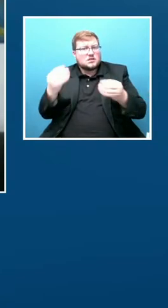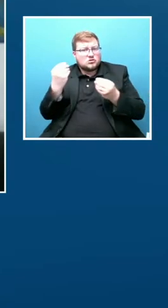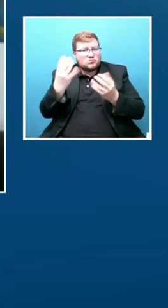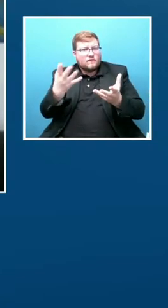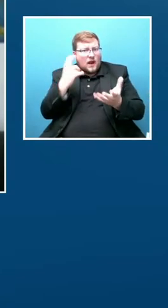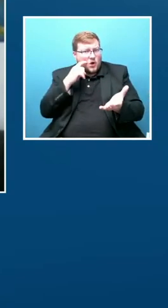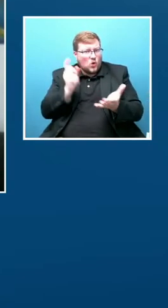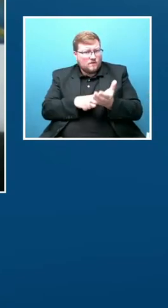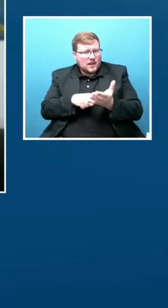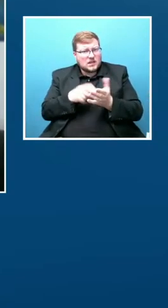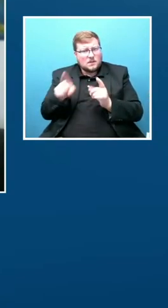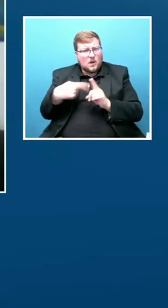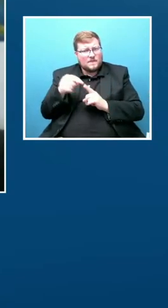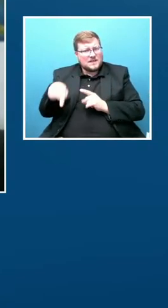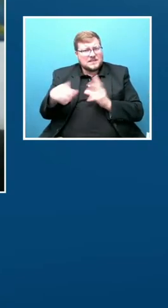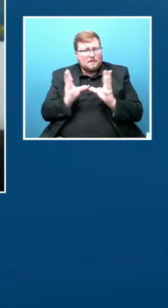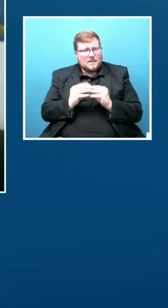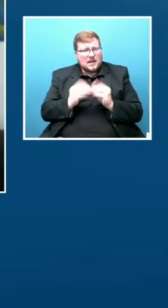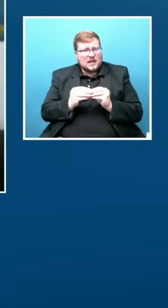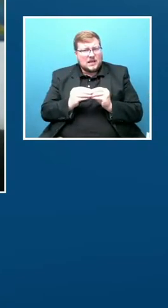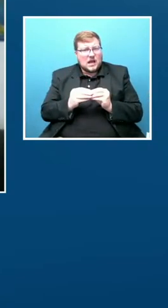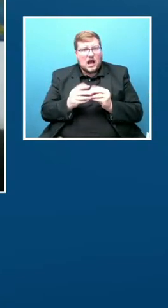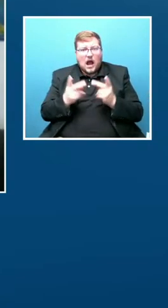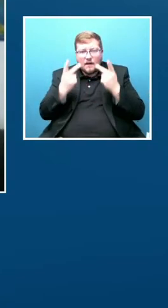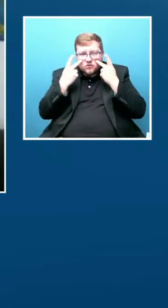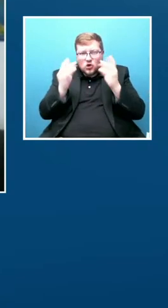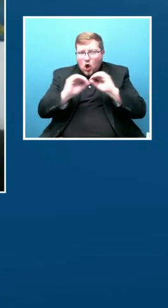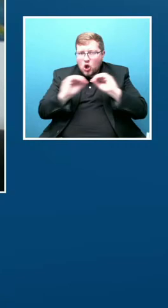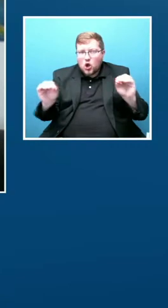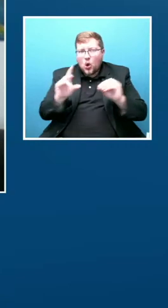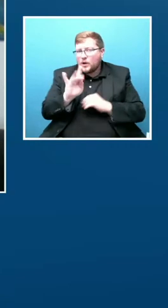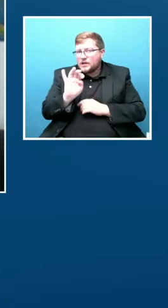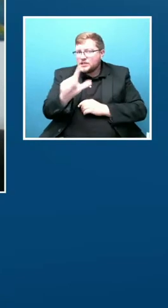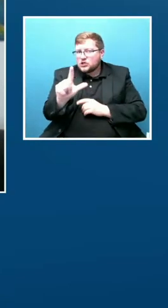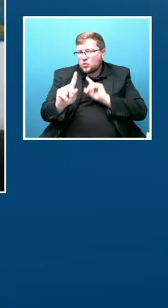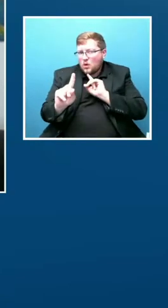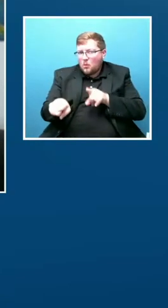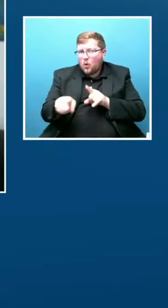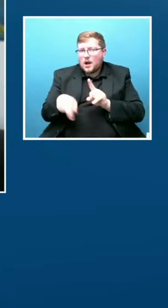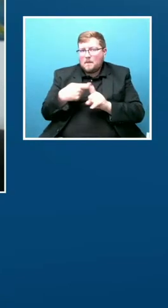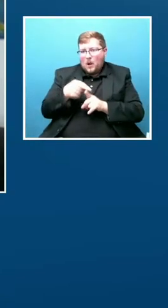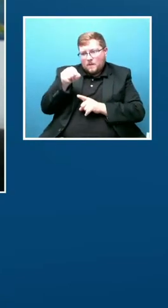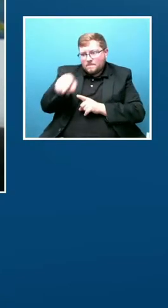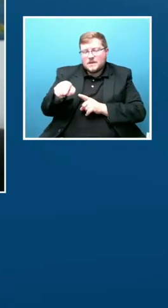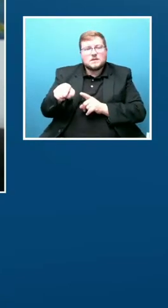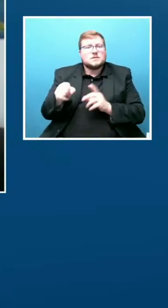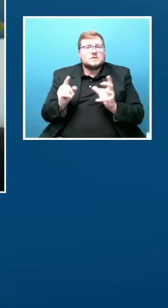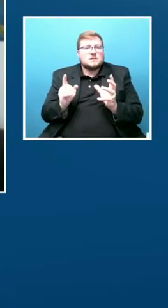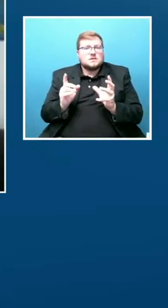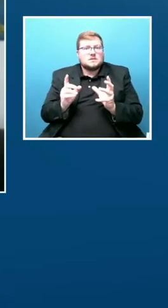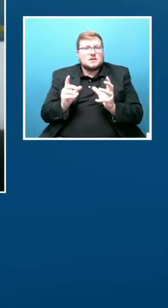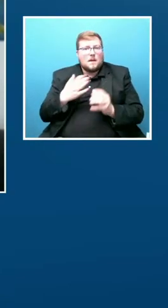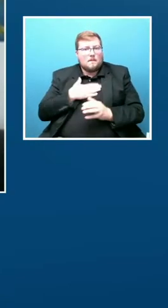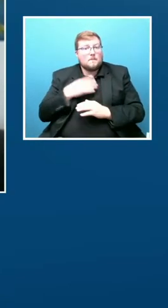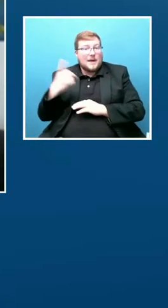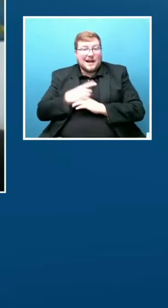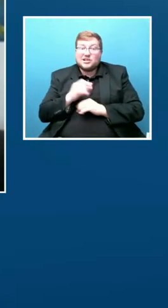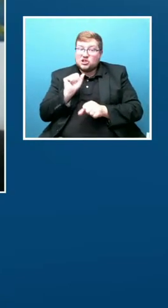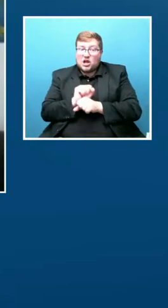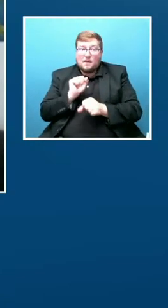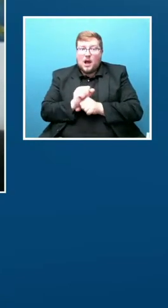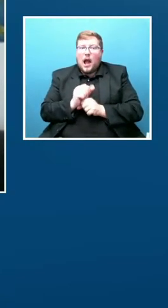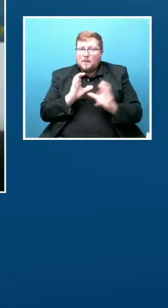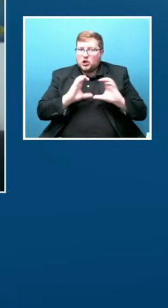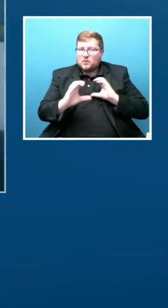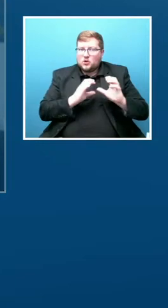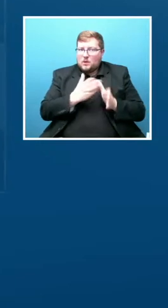meeting, but I didn't see any digital report of that email being sent. In my day job, I'm a communications professional.